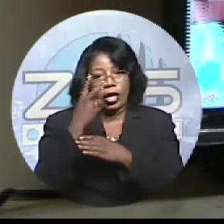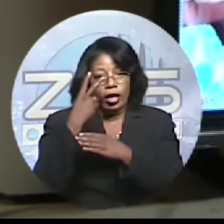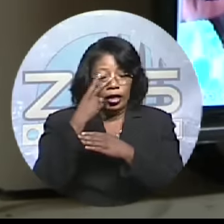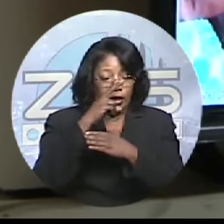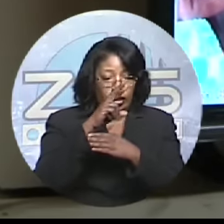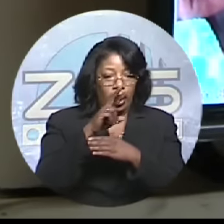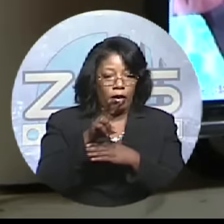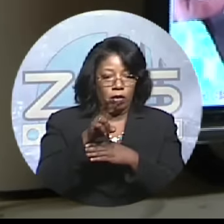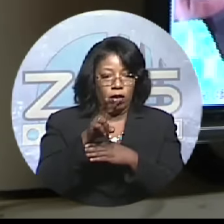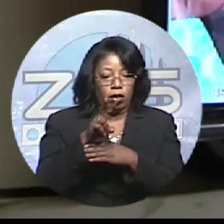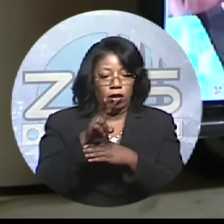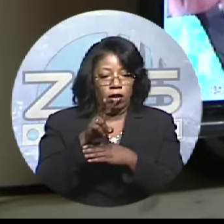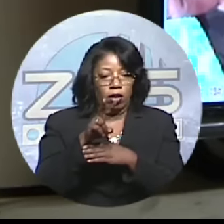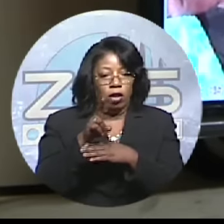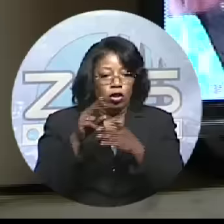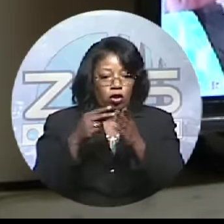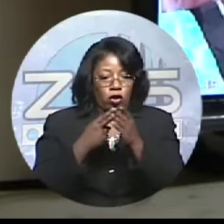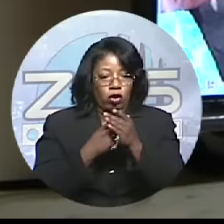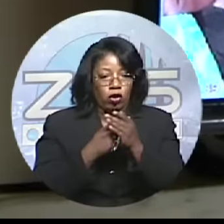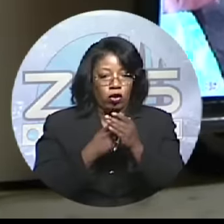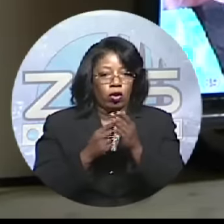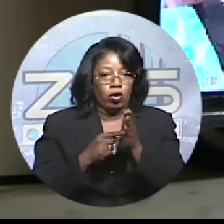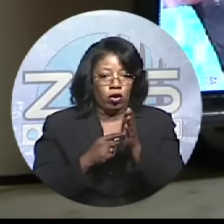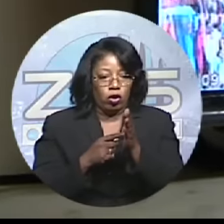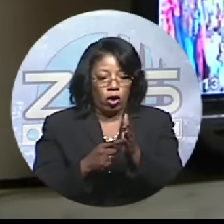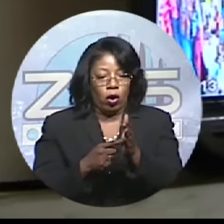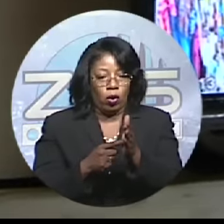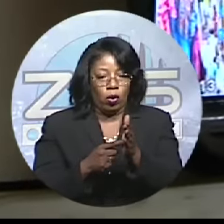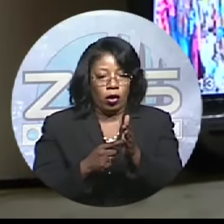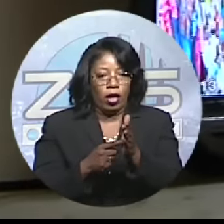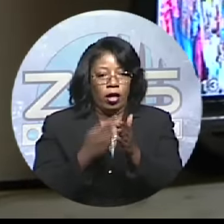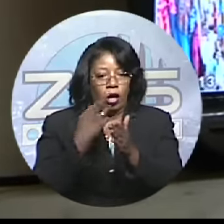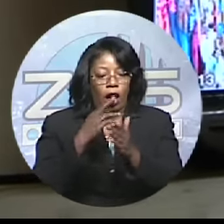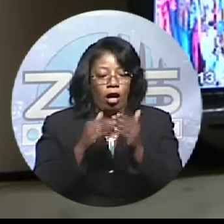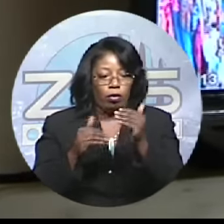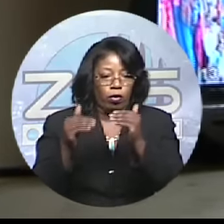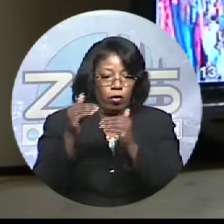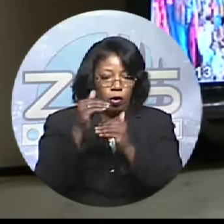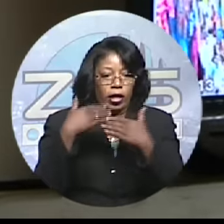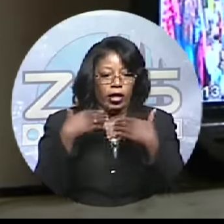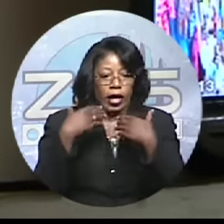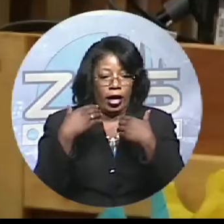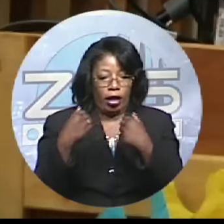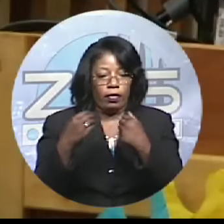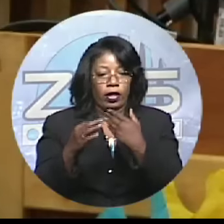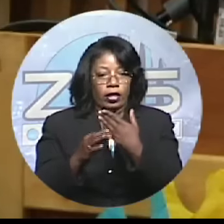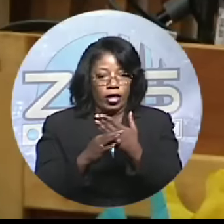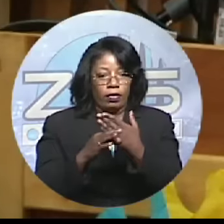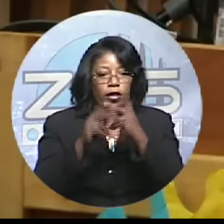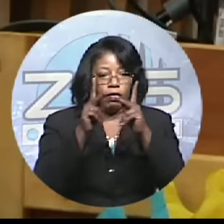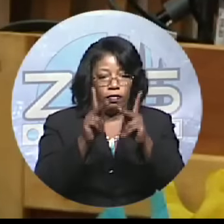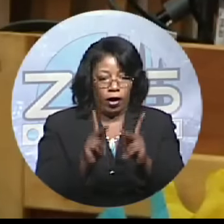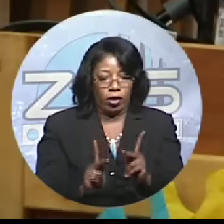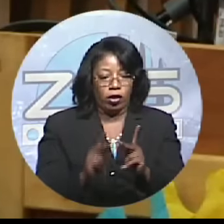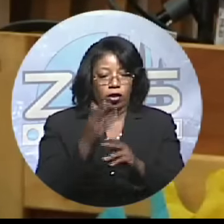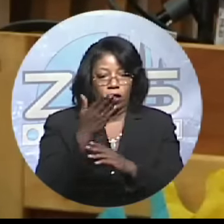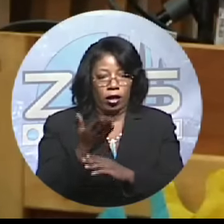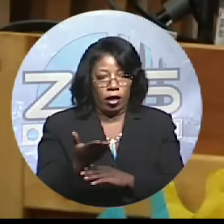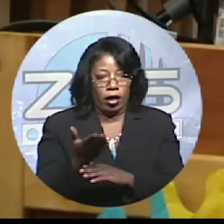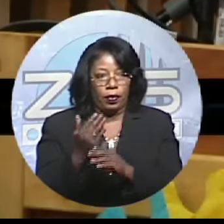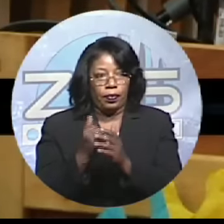along with a surveillance unit, shows the authority's commitment to promoting the health and safety of vendors and clients. We are confident that